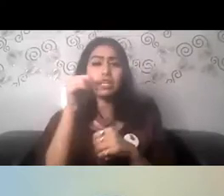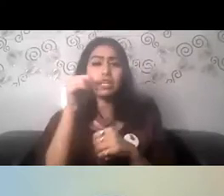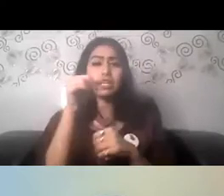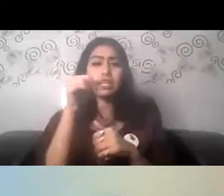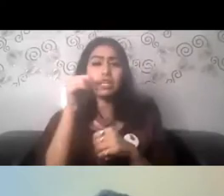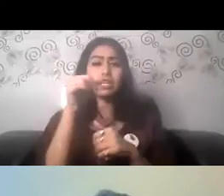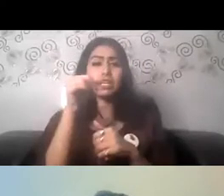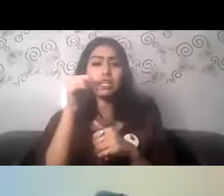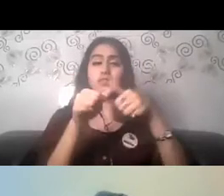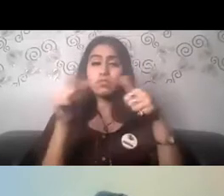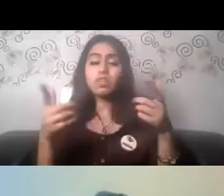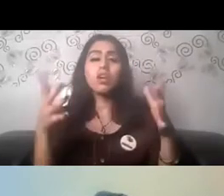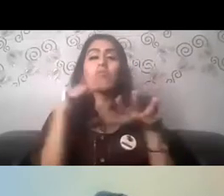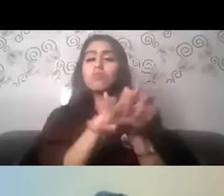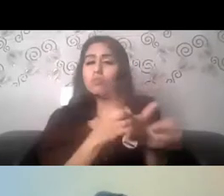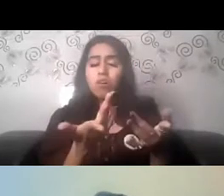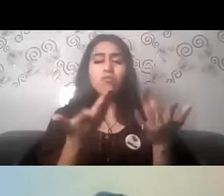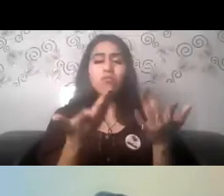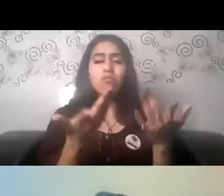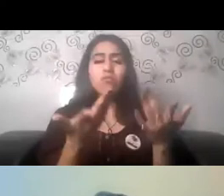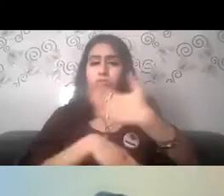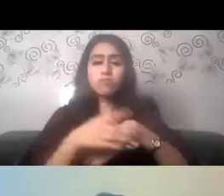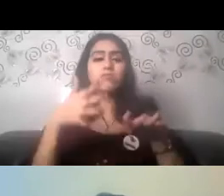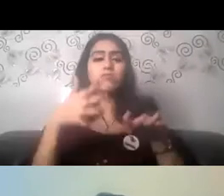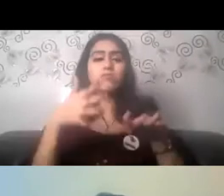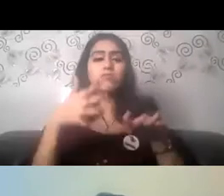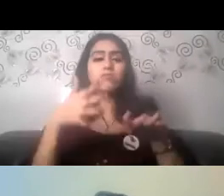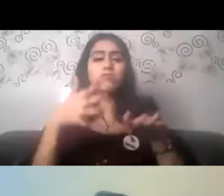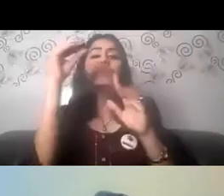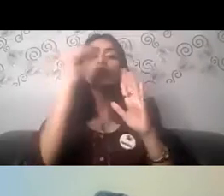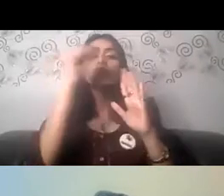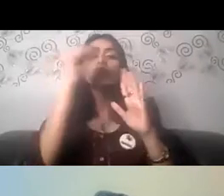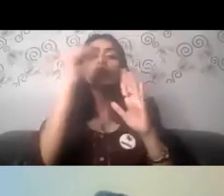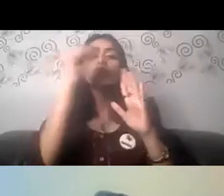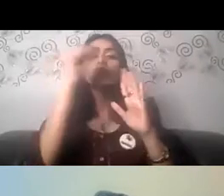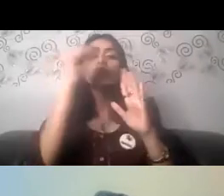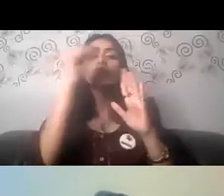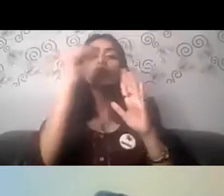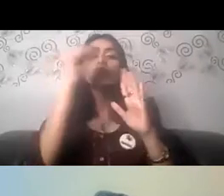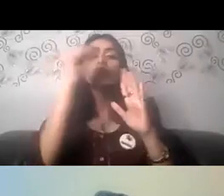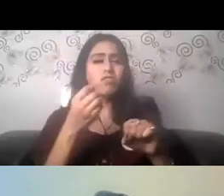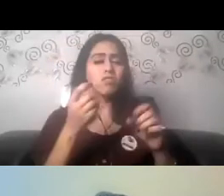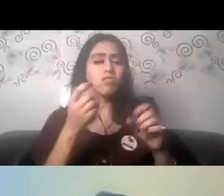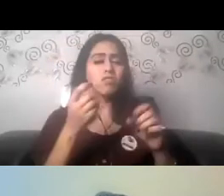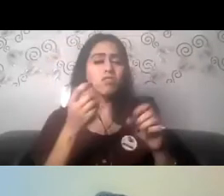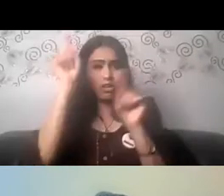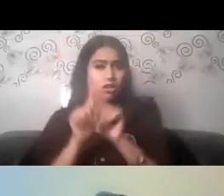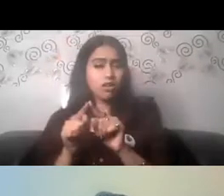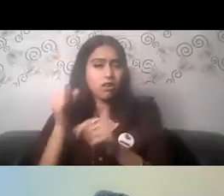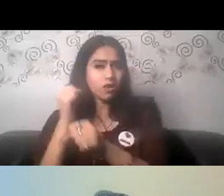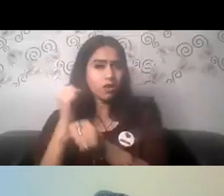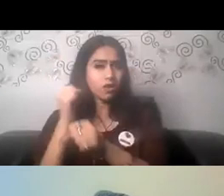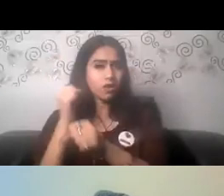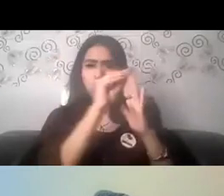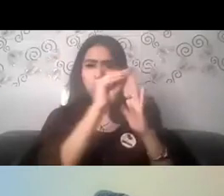or disability inclusion policy or a strategy by? So